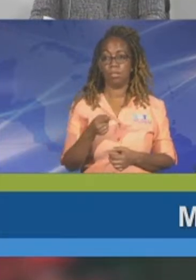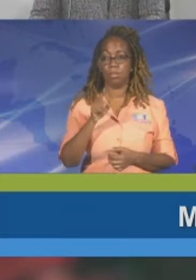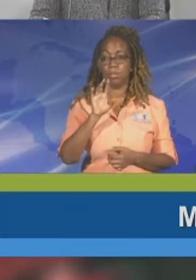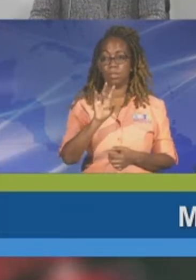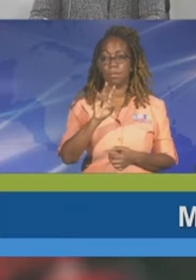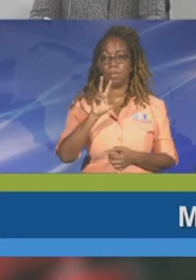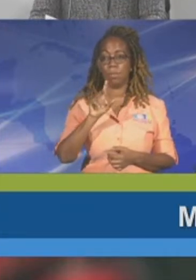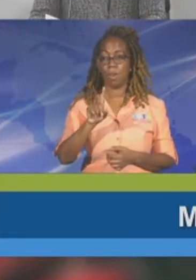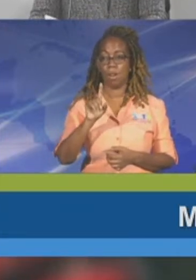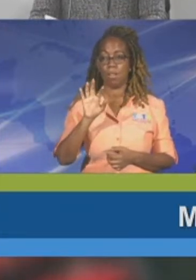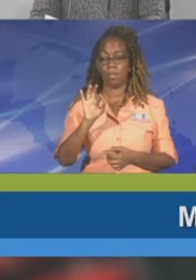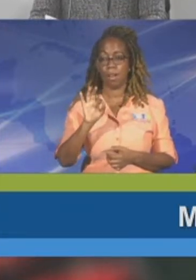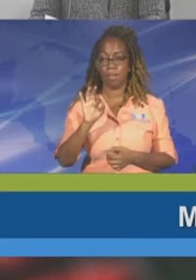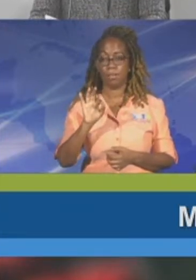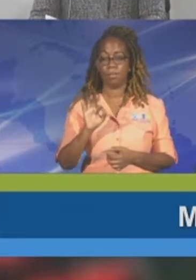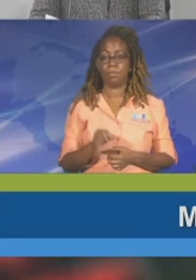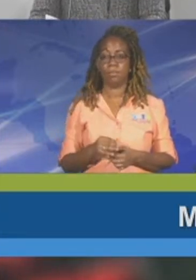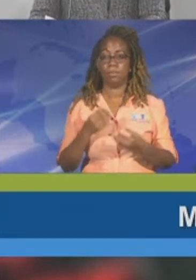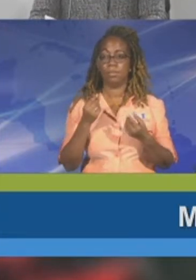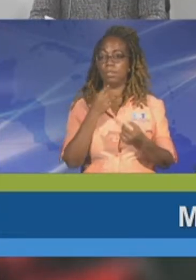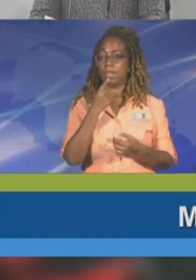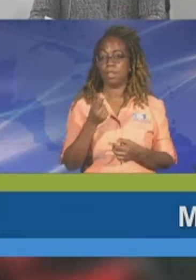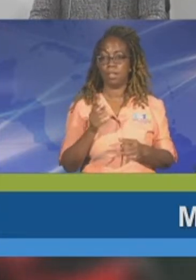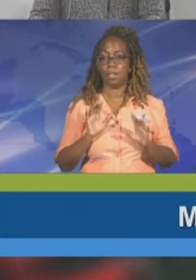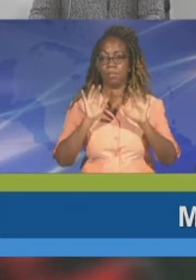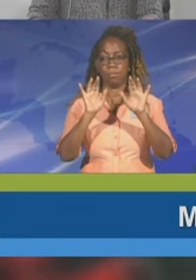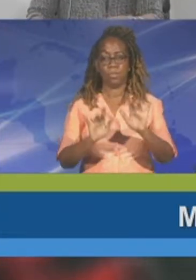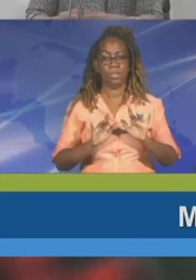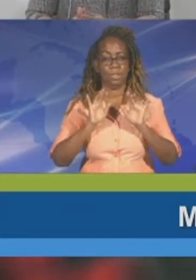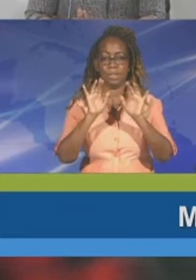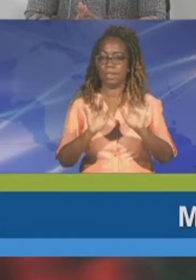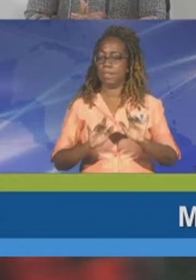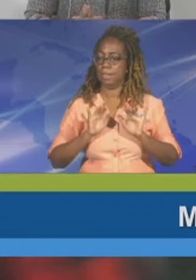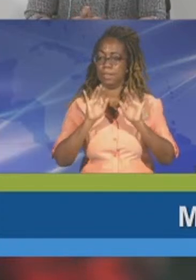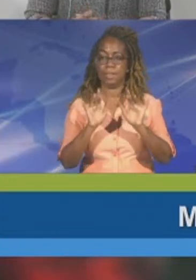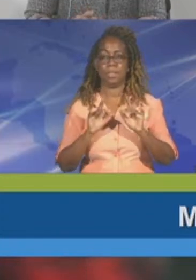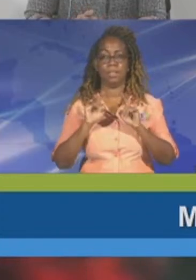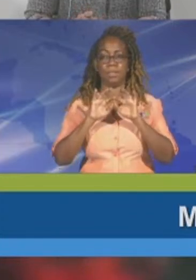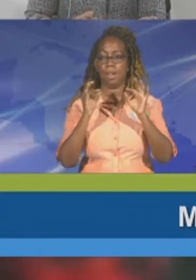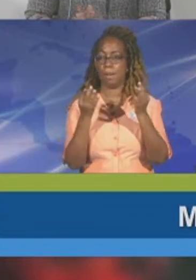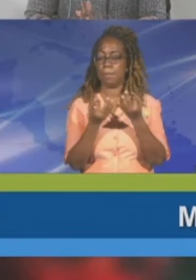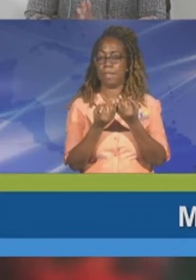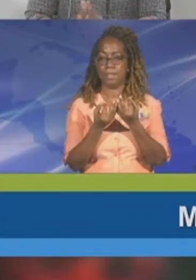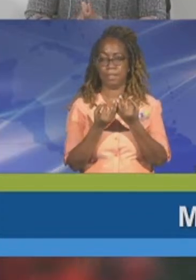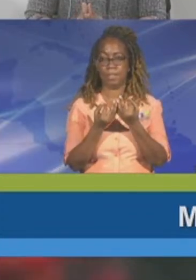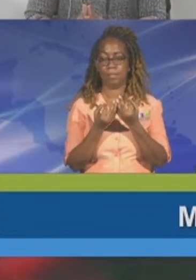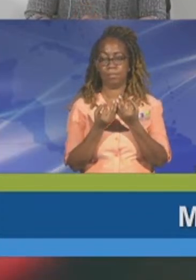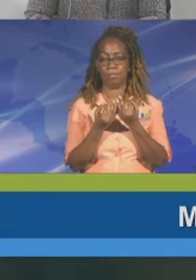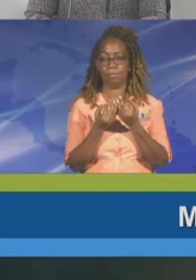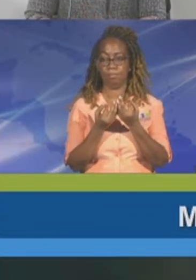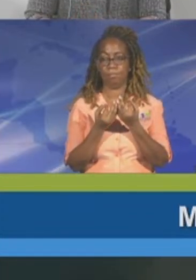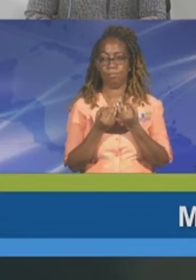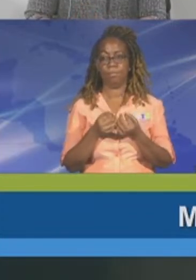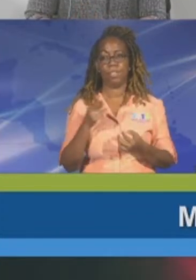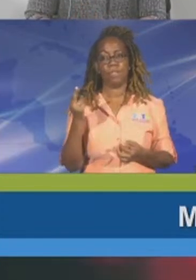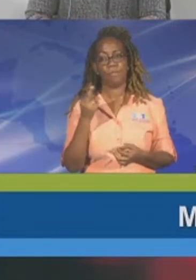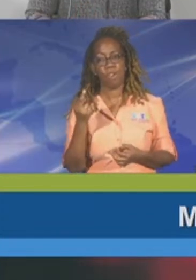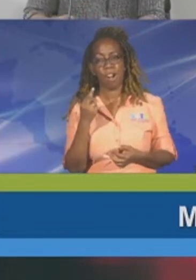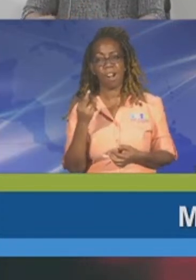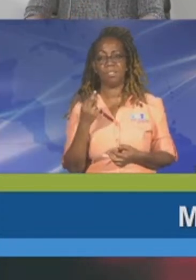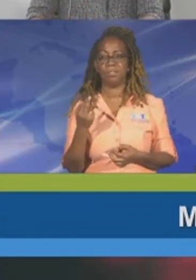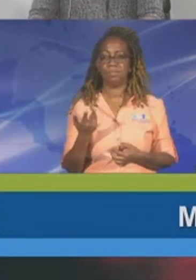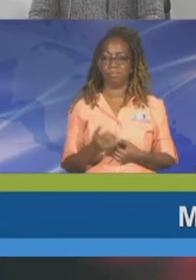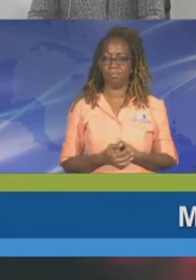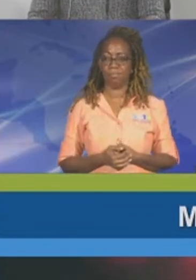3,719. And we would like to extend our sincere condolences to the relatives, friends, and family